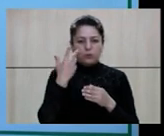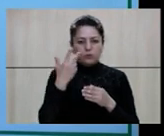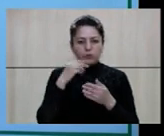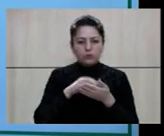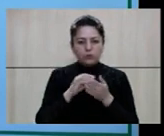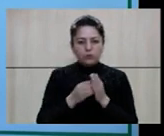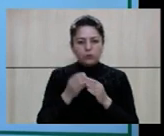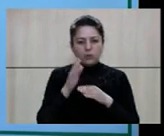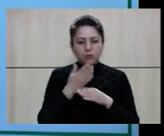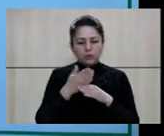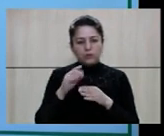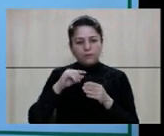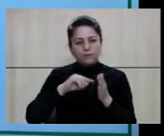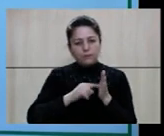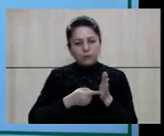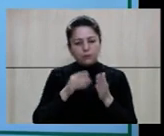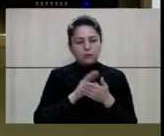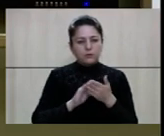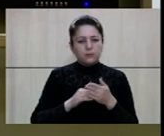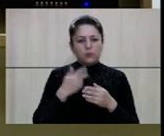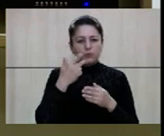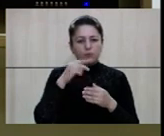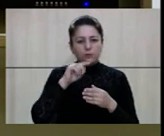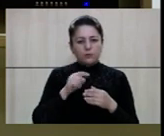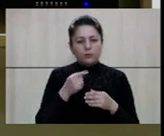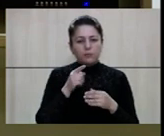xonani ajratib virgul qo'yamiz. Natijada